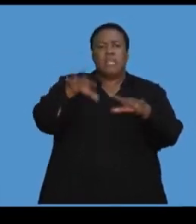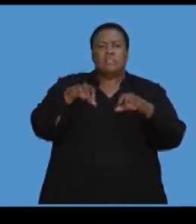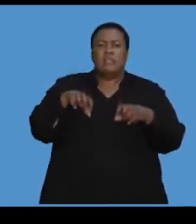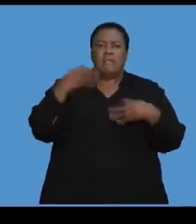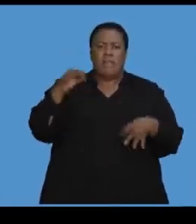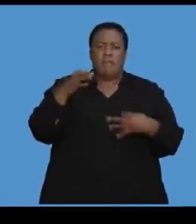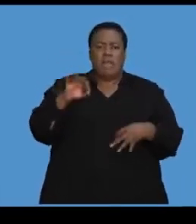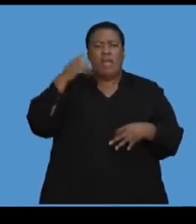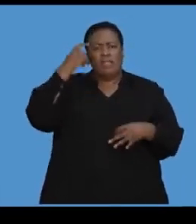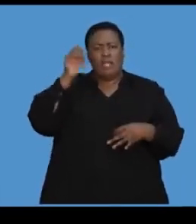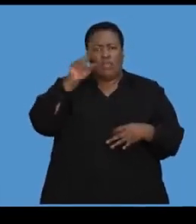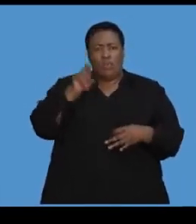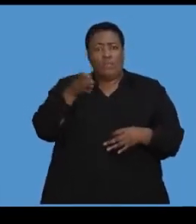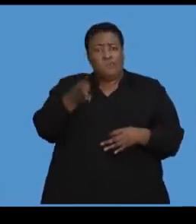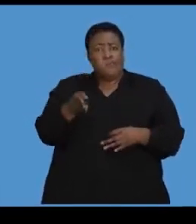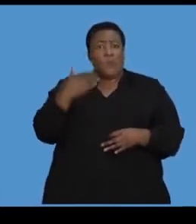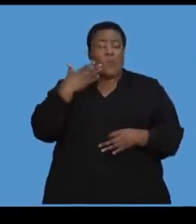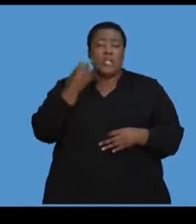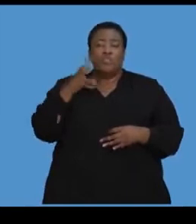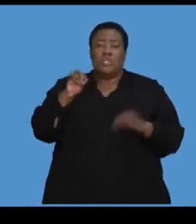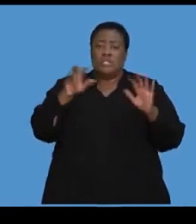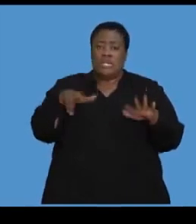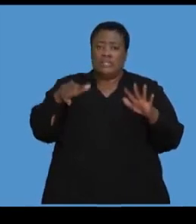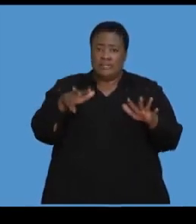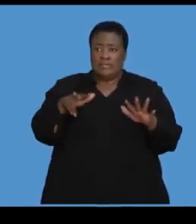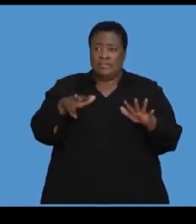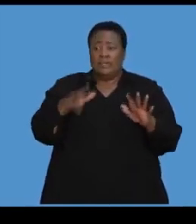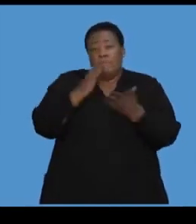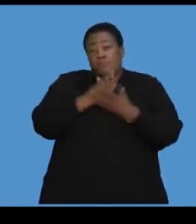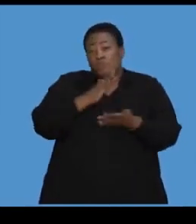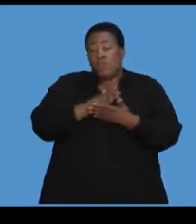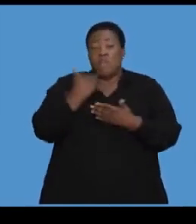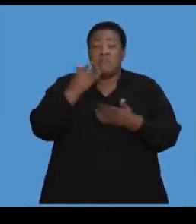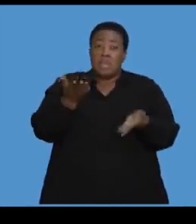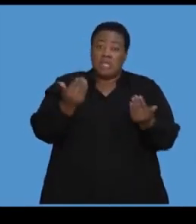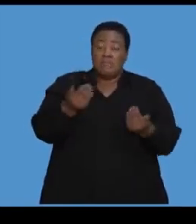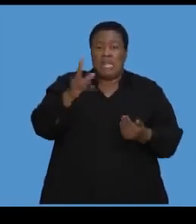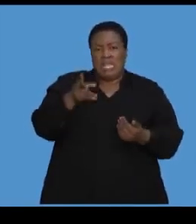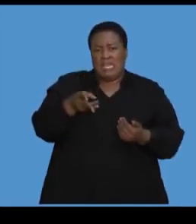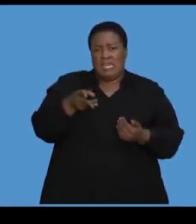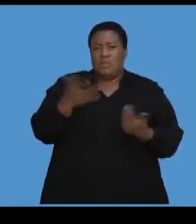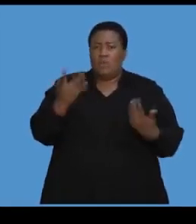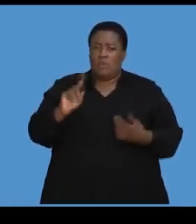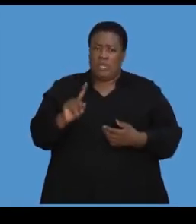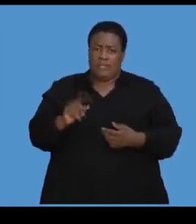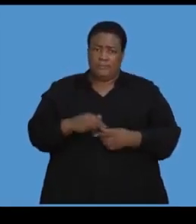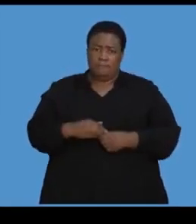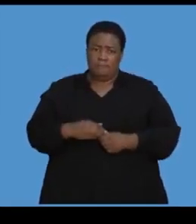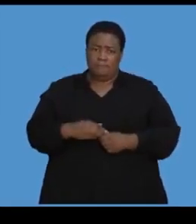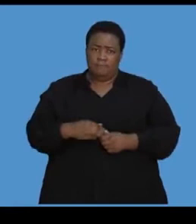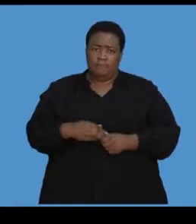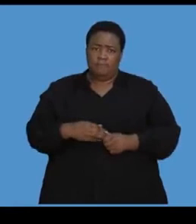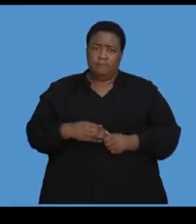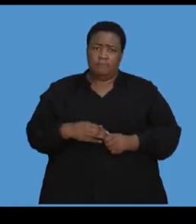in 2018, right? I'm not sure if we can expect it again, but just be on the lookout and be knowledgeable on